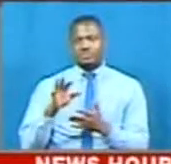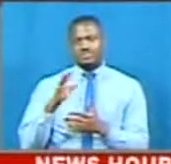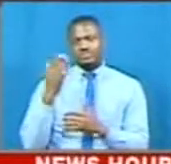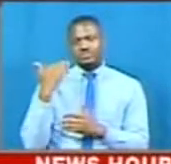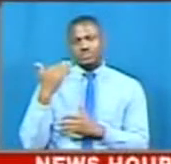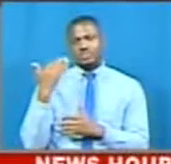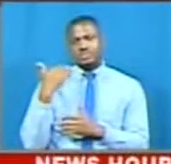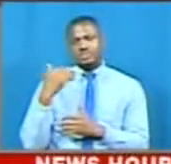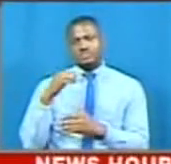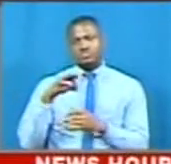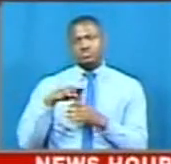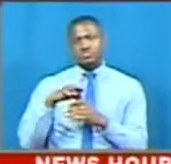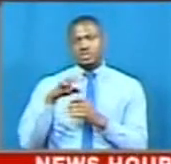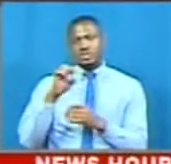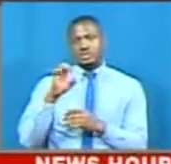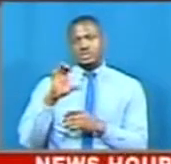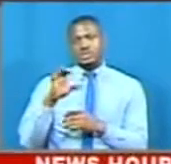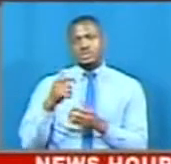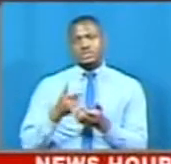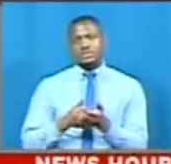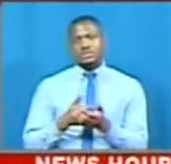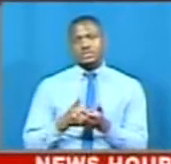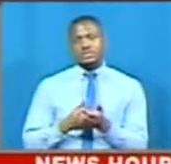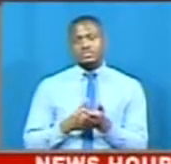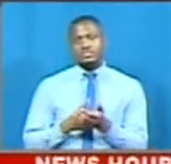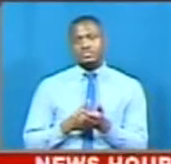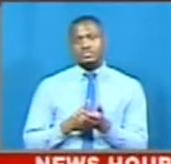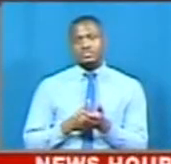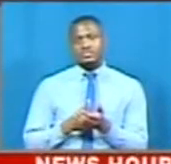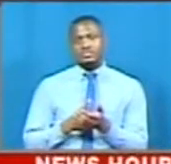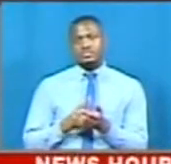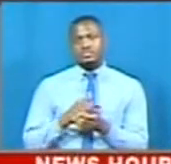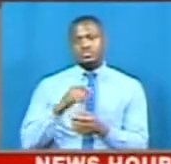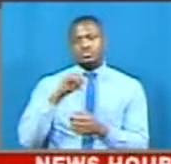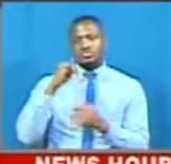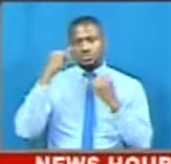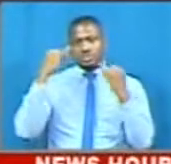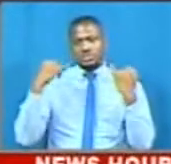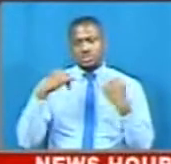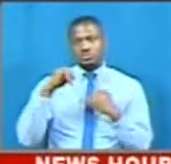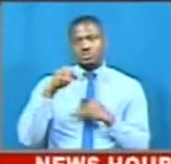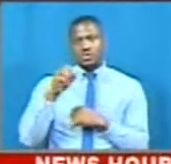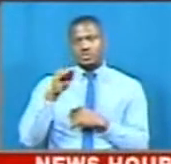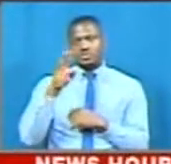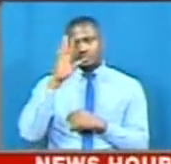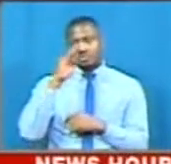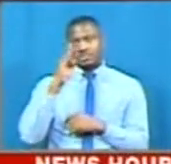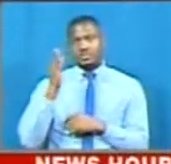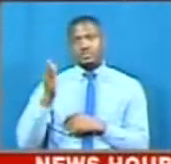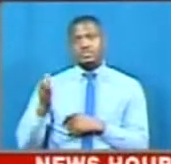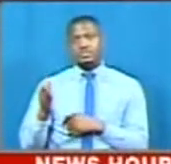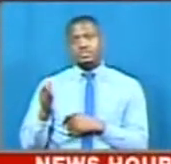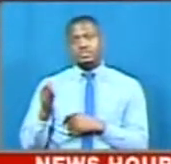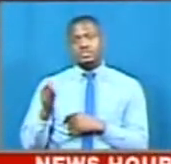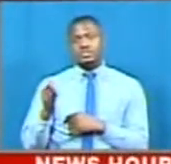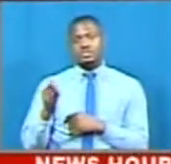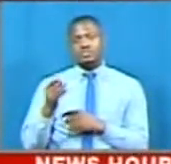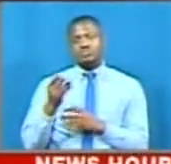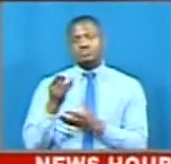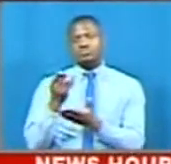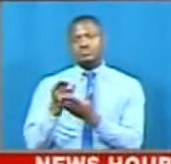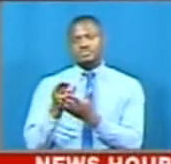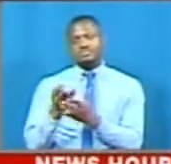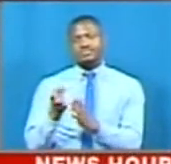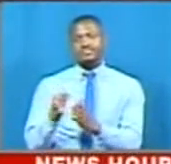The remains of a former electoral commissioner of Ghana, His Lordship Justice Joseph Kwame Kingsley-Nyinah, have been